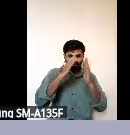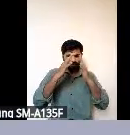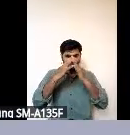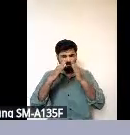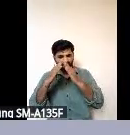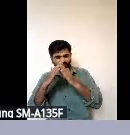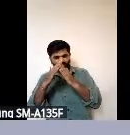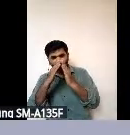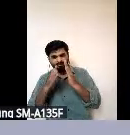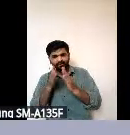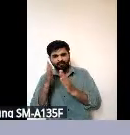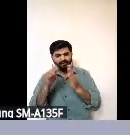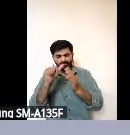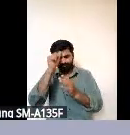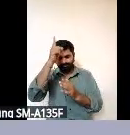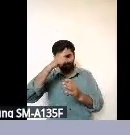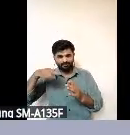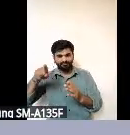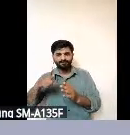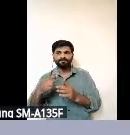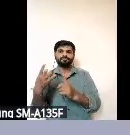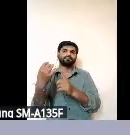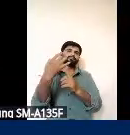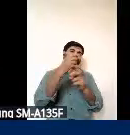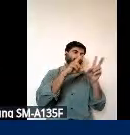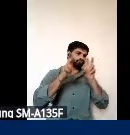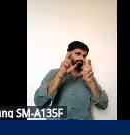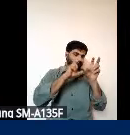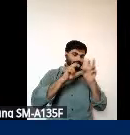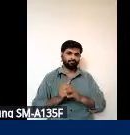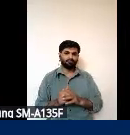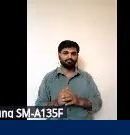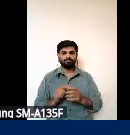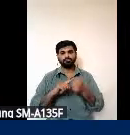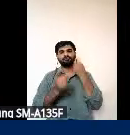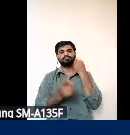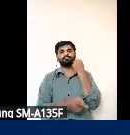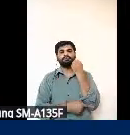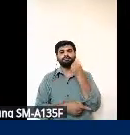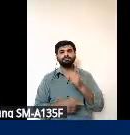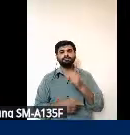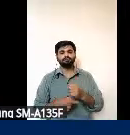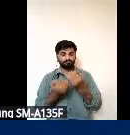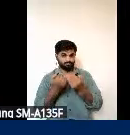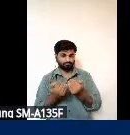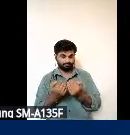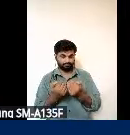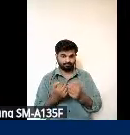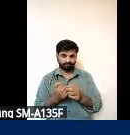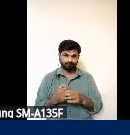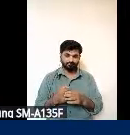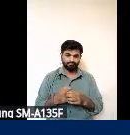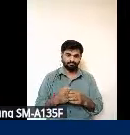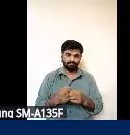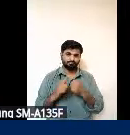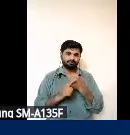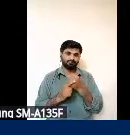aspect. Just last slide, the last. Yeah, so um,